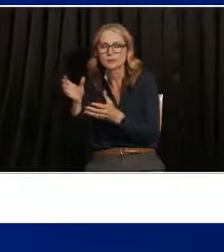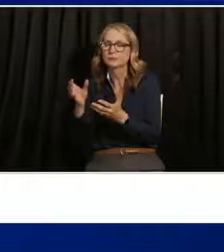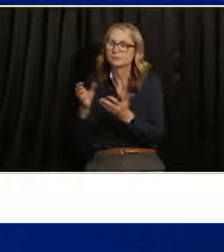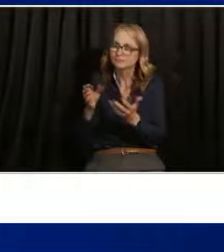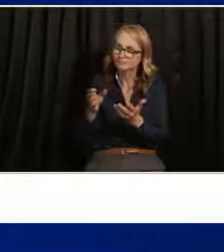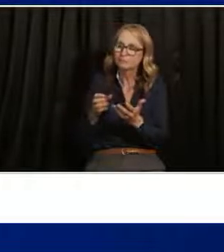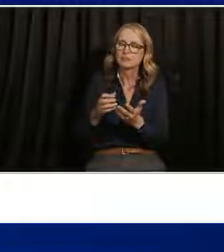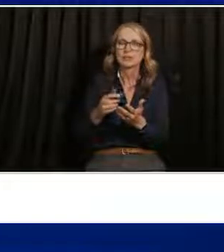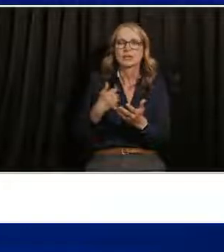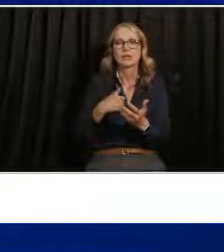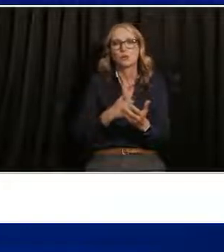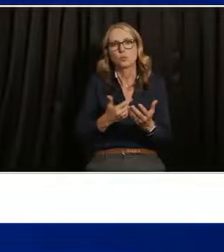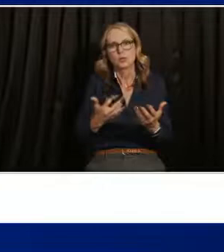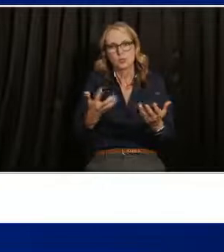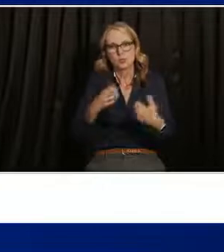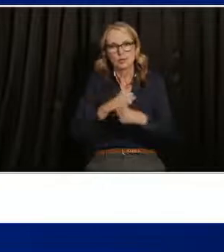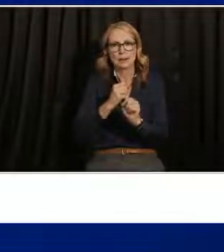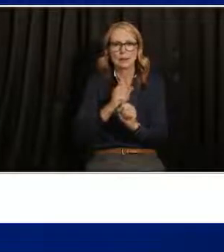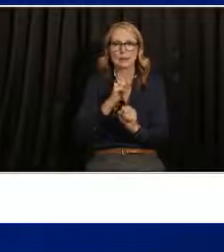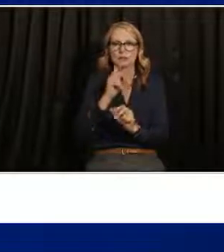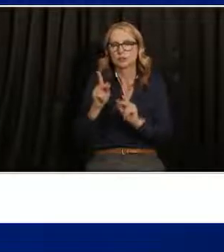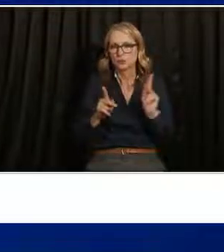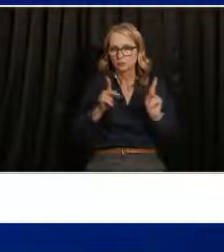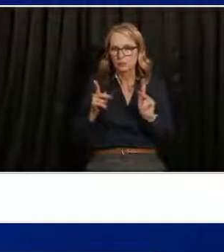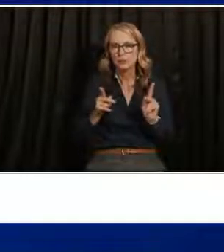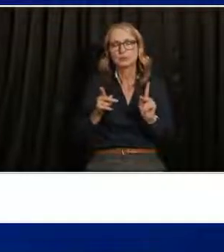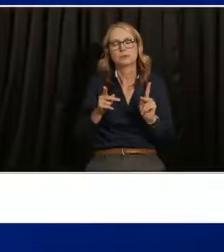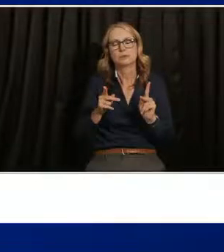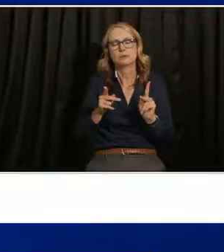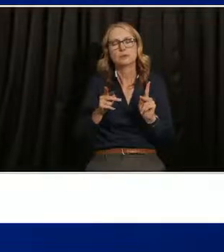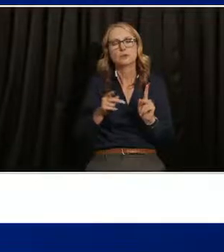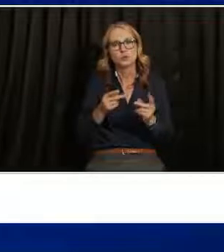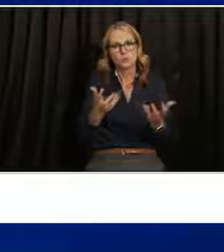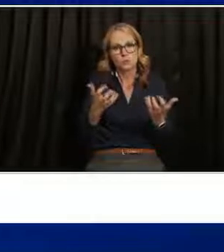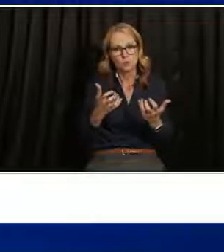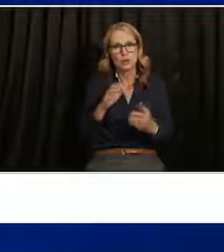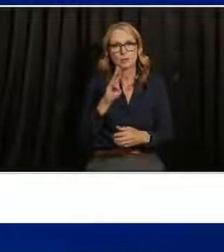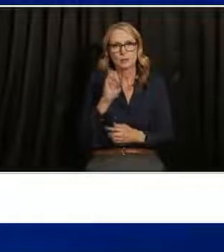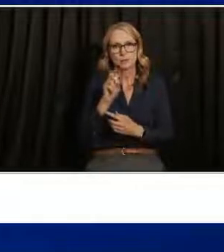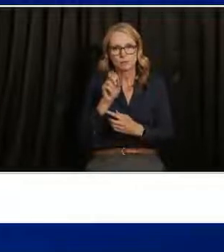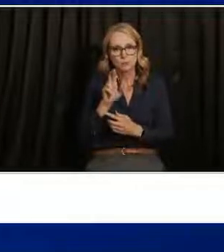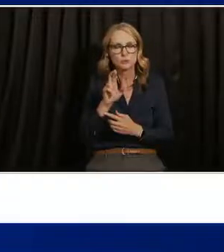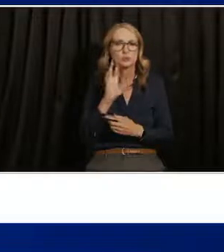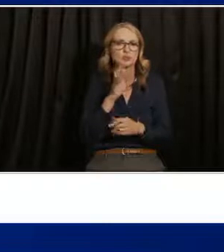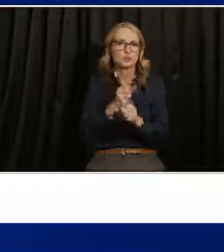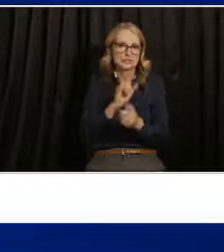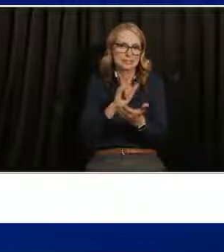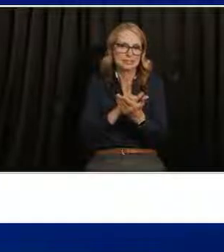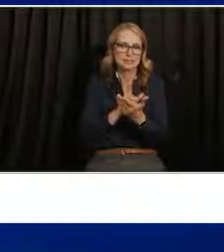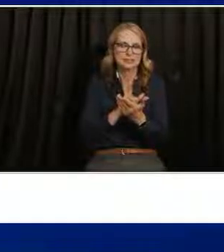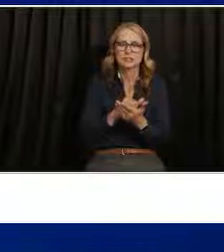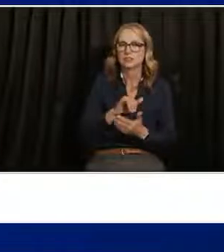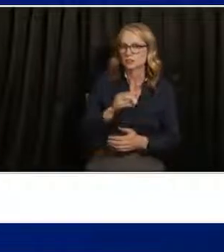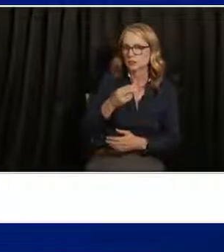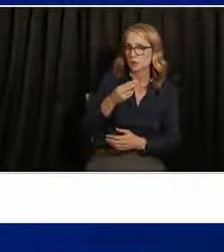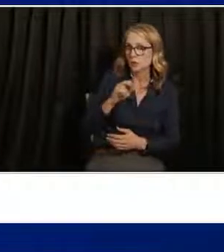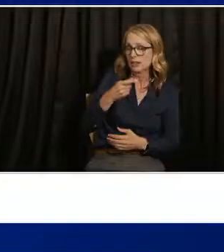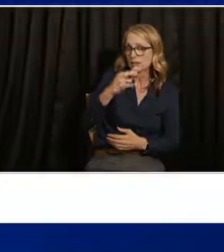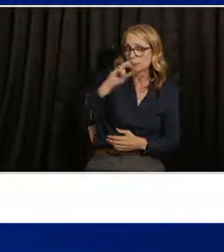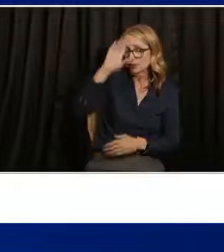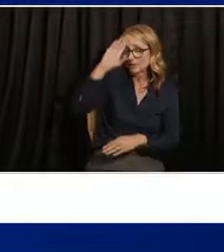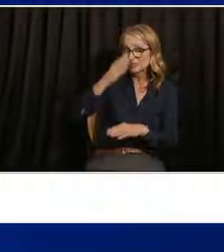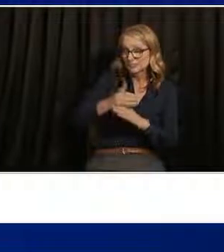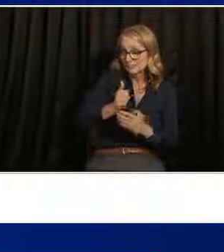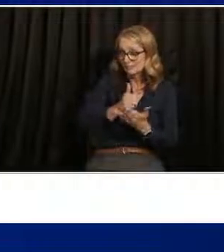barriers. Everybody who wants the booster should be able to get it. He was able to then have her check the right box that she has a weakened immune system, which